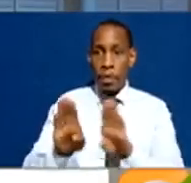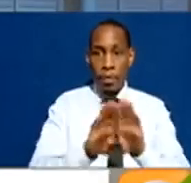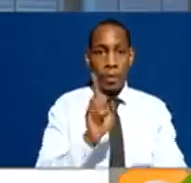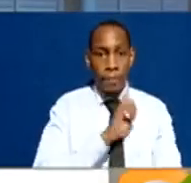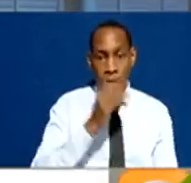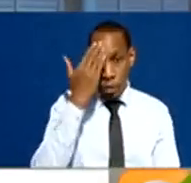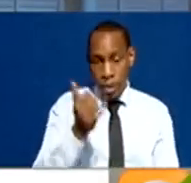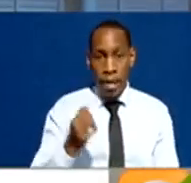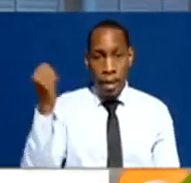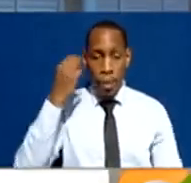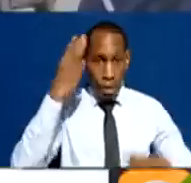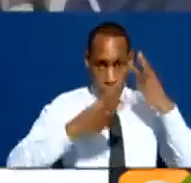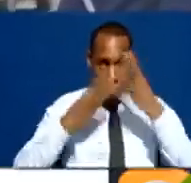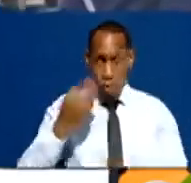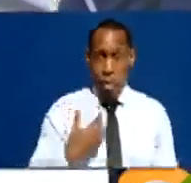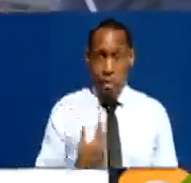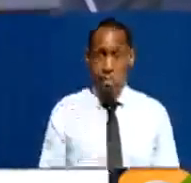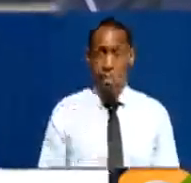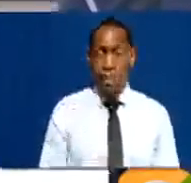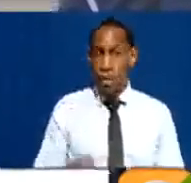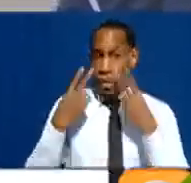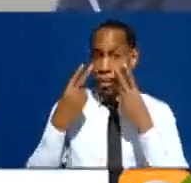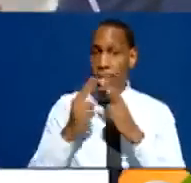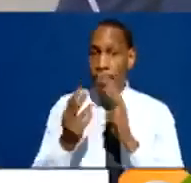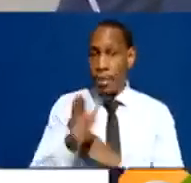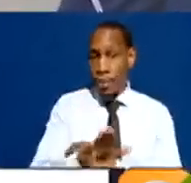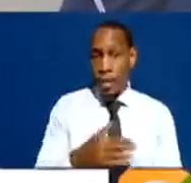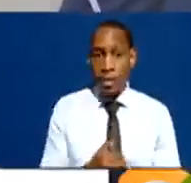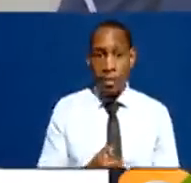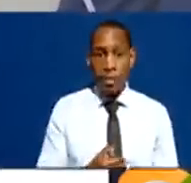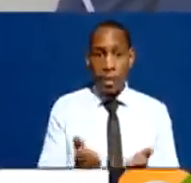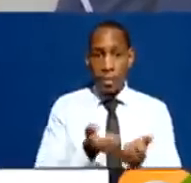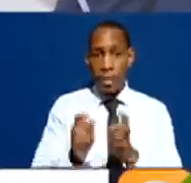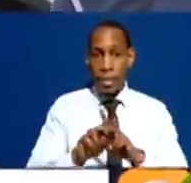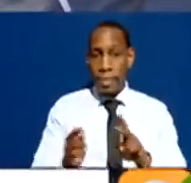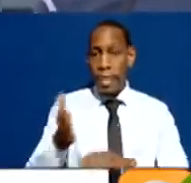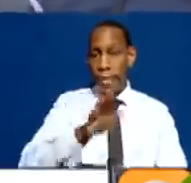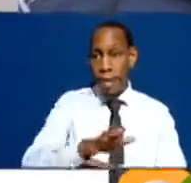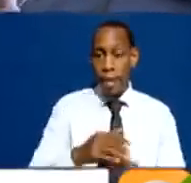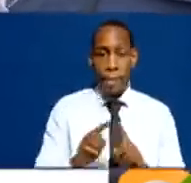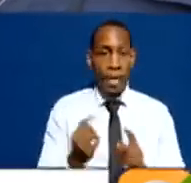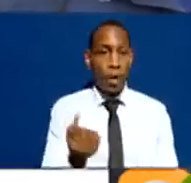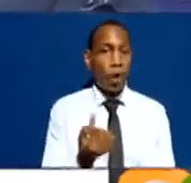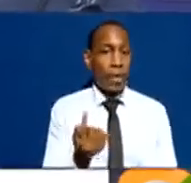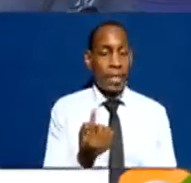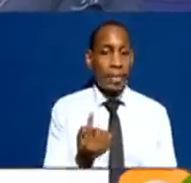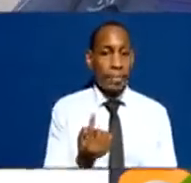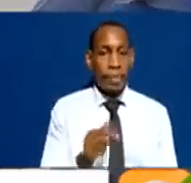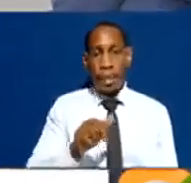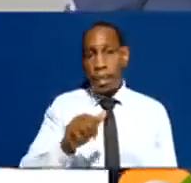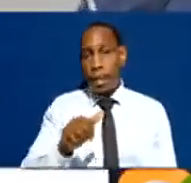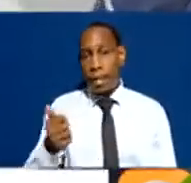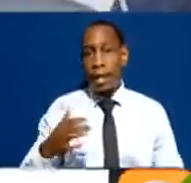due to political tension. Tunaona utulivu umerudi, biashara zimeanza kurudi, isipokuwa bado tuko na watu wako